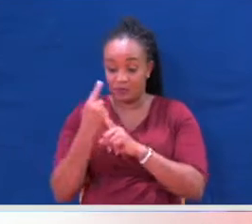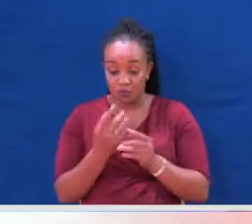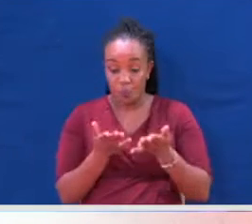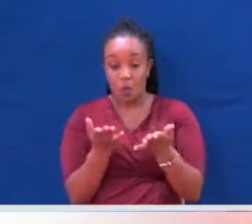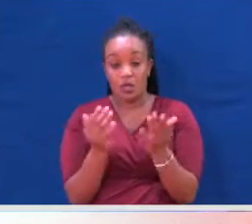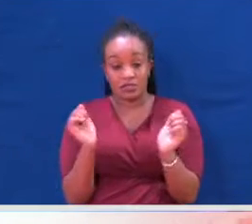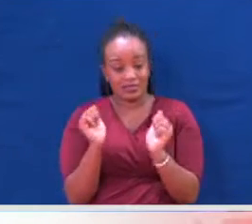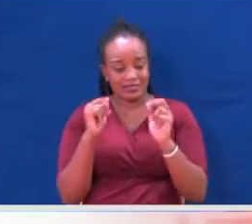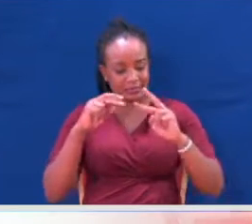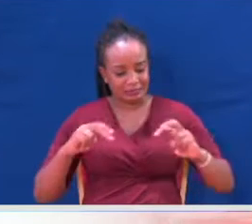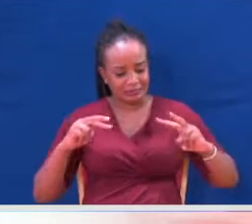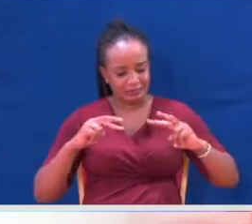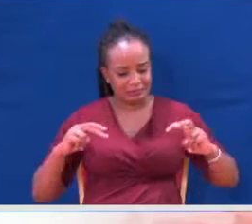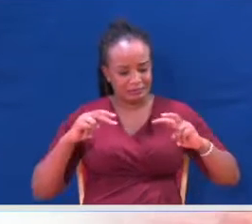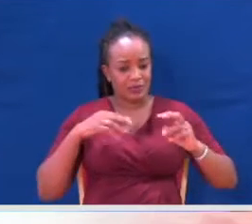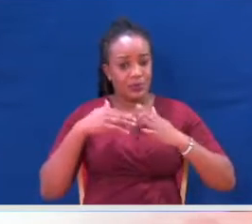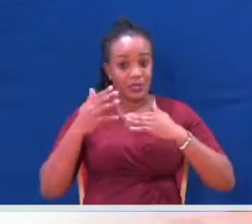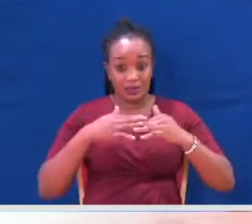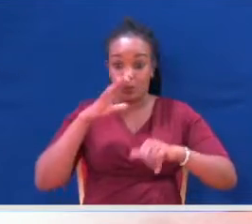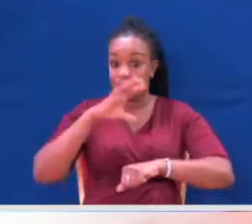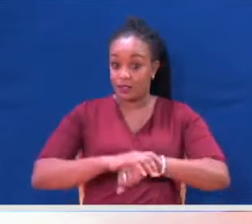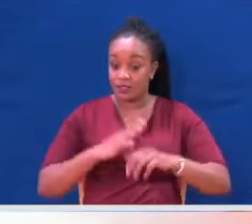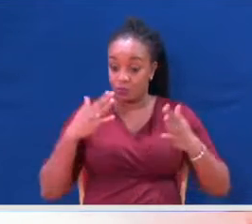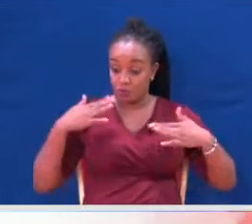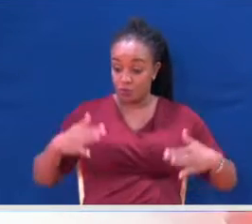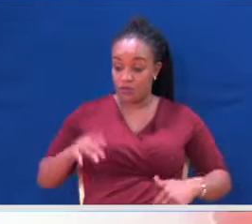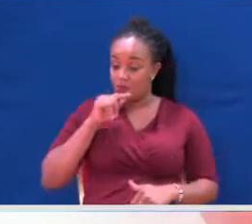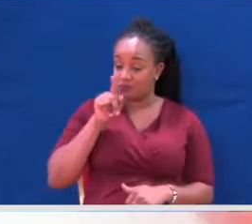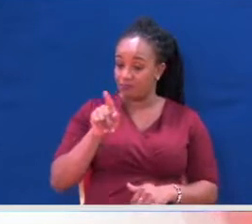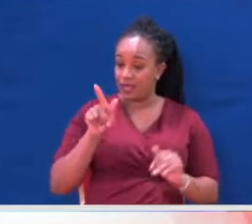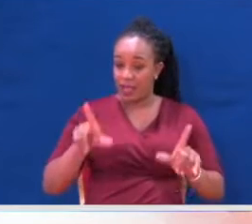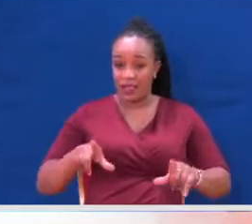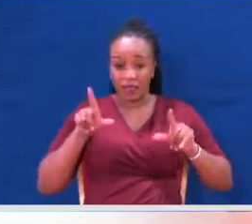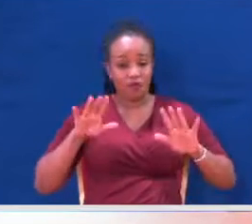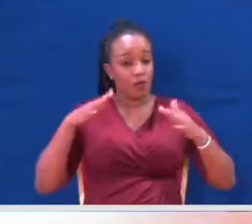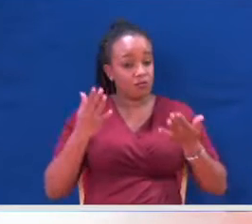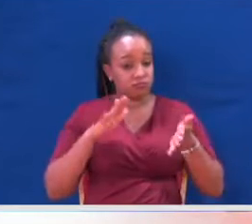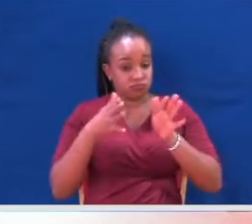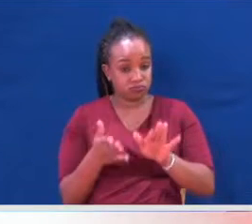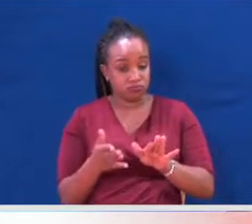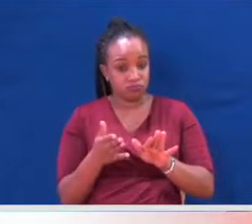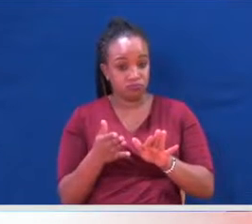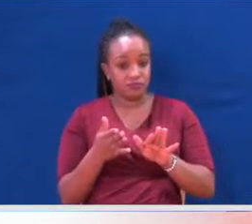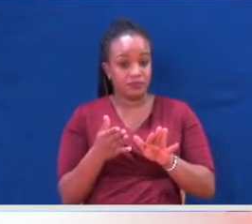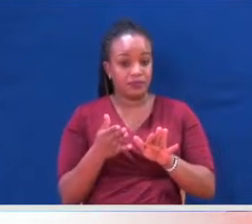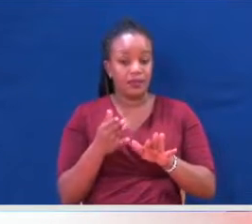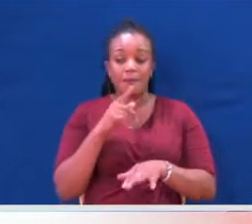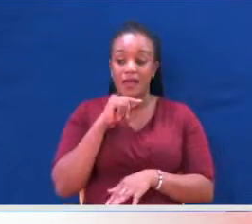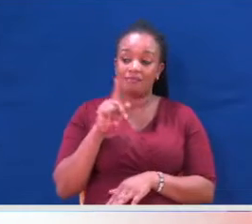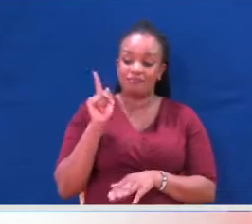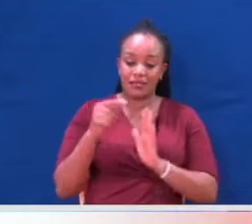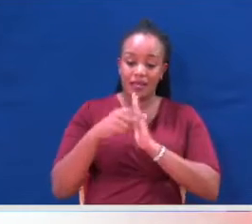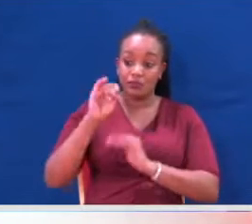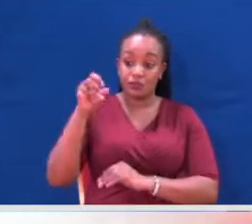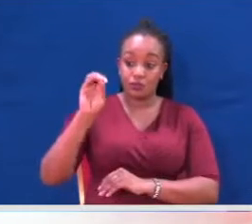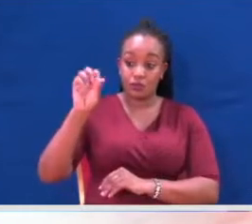his body in the event that the search to find him alive will not bear any fruits. Joseph Otieno went missing on the morning